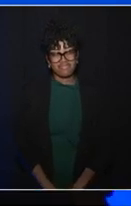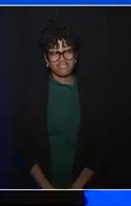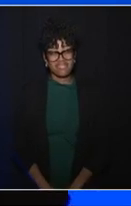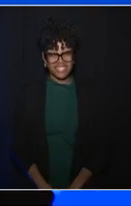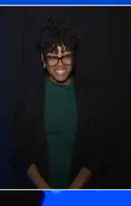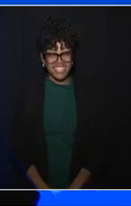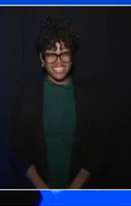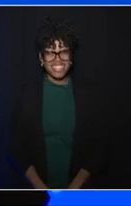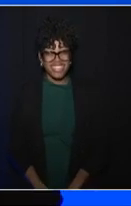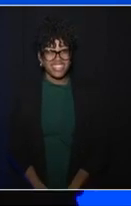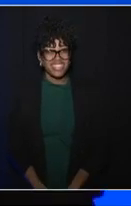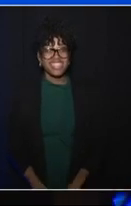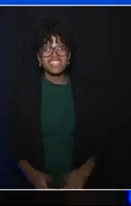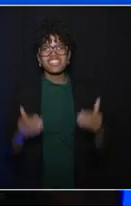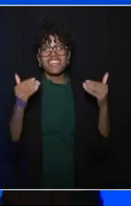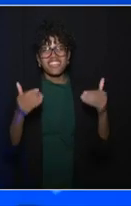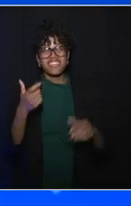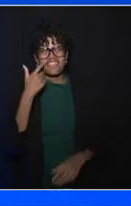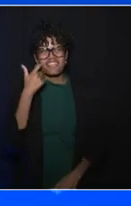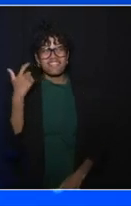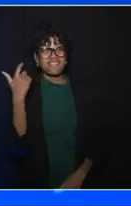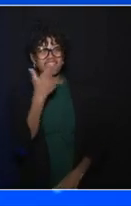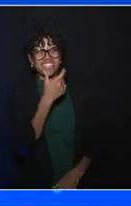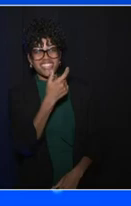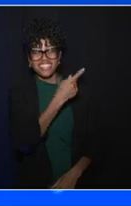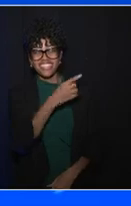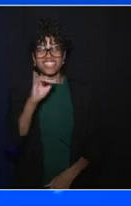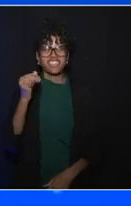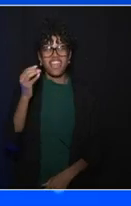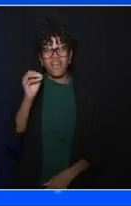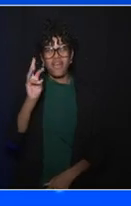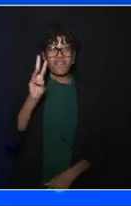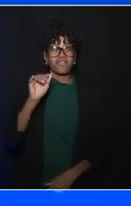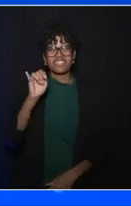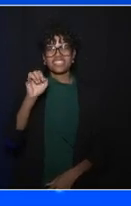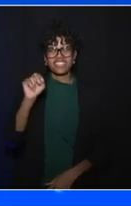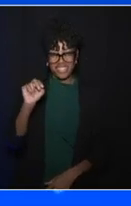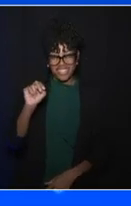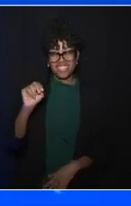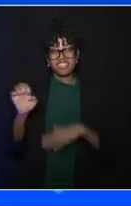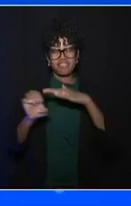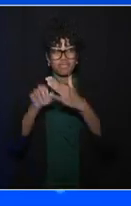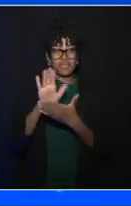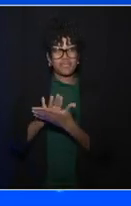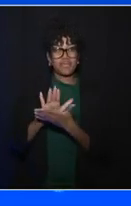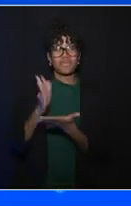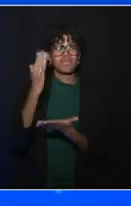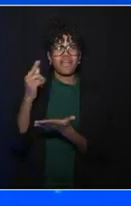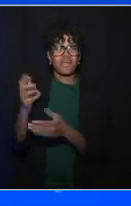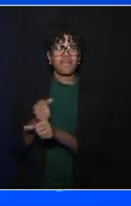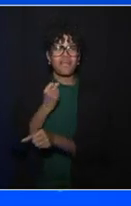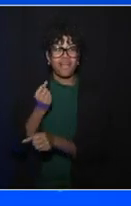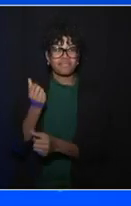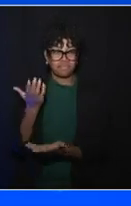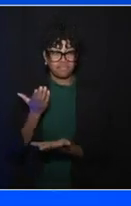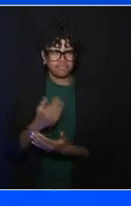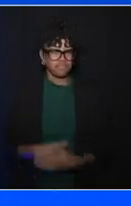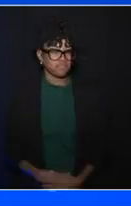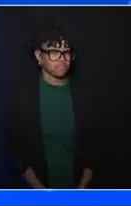So let's take a look at why J.O. Wilson is tonight's awardee.